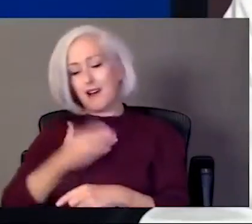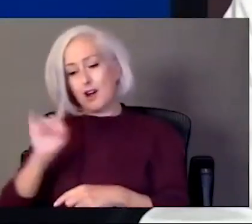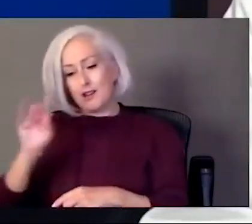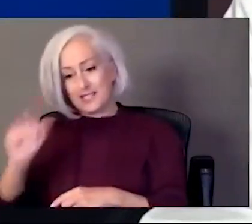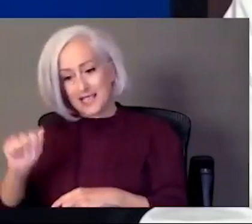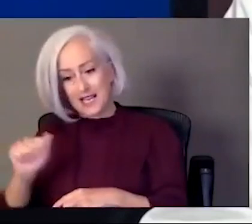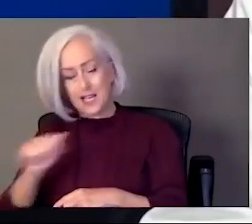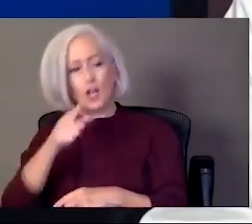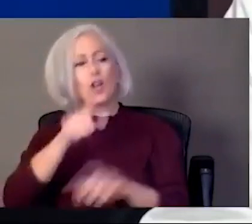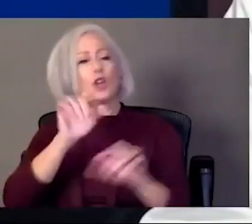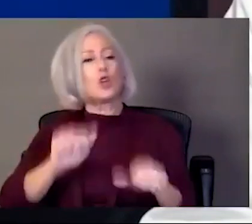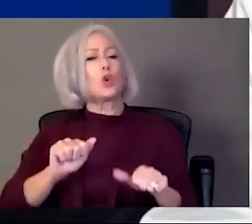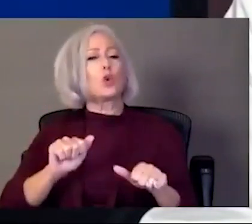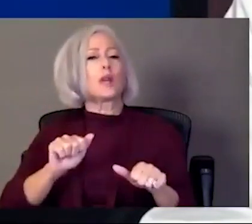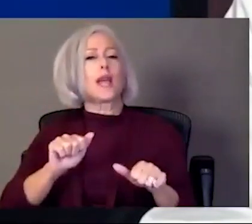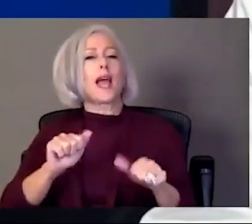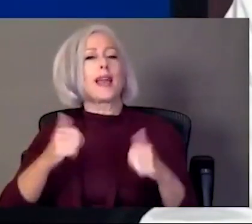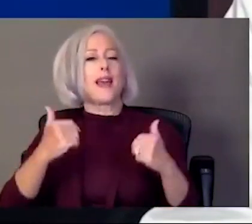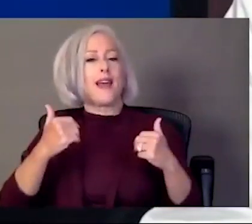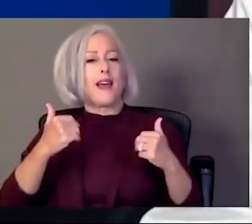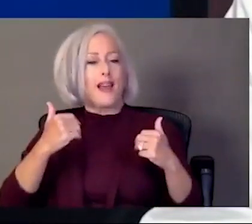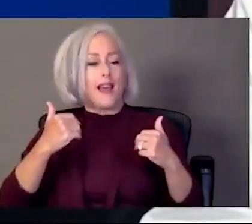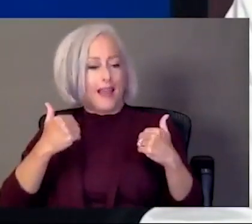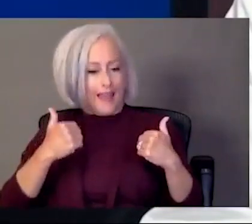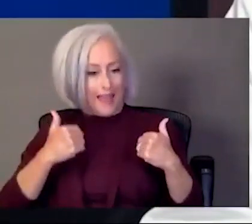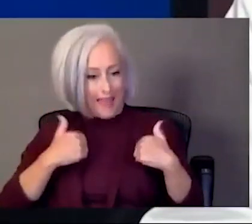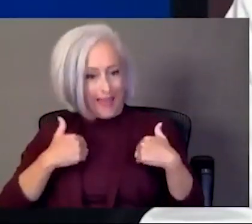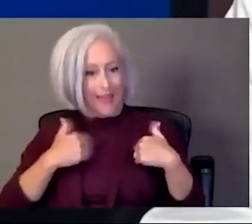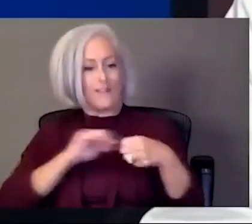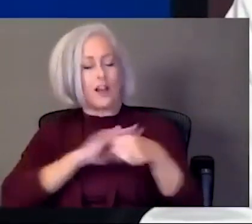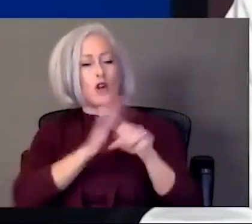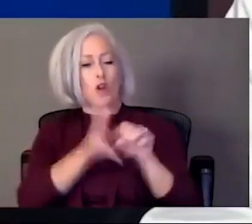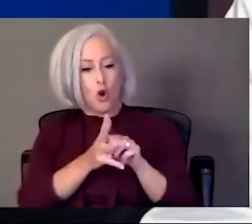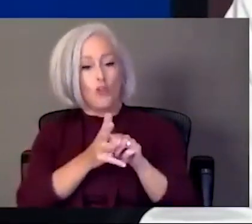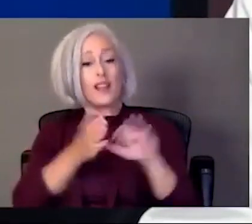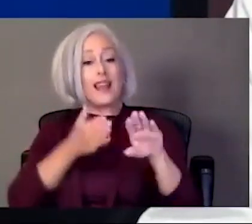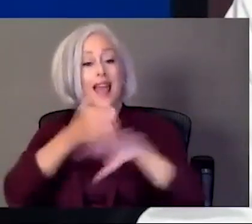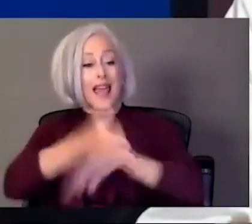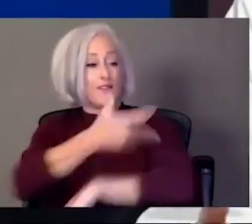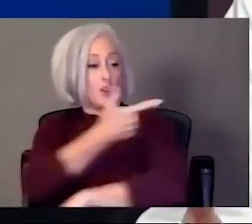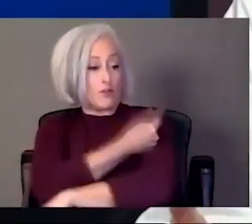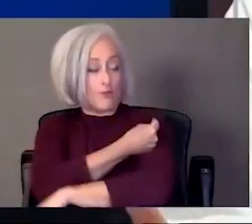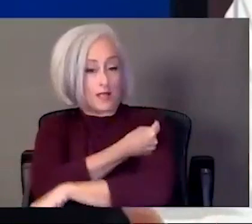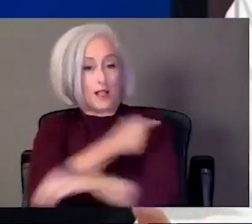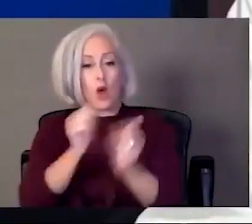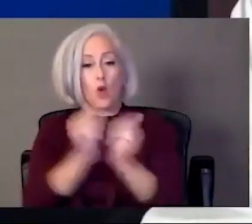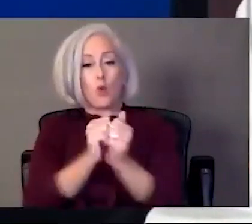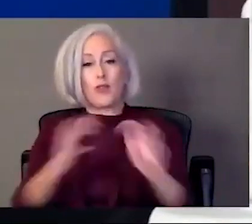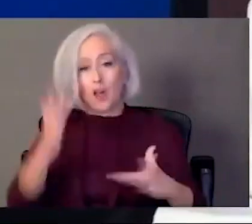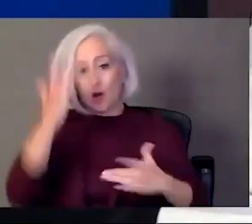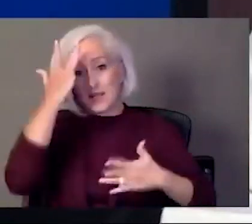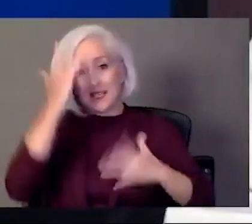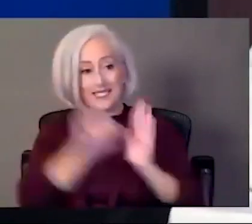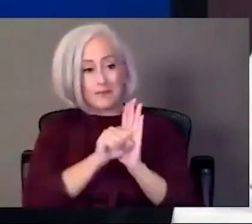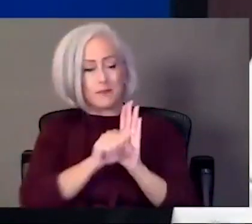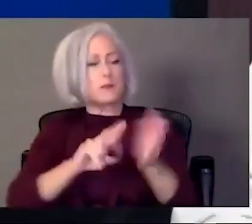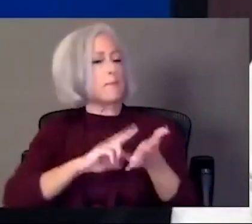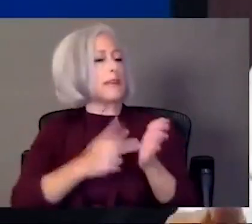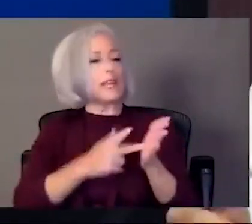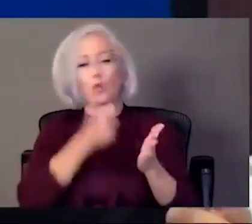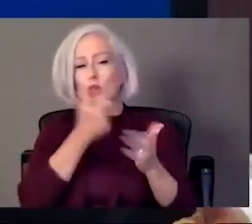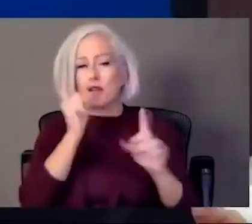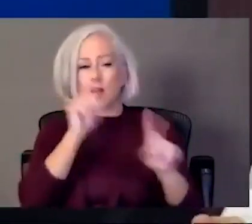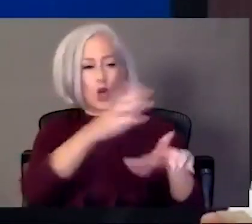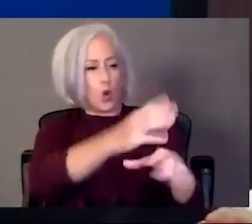be positive once you're vaccinated and be completely asymptomatic. So you're not going to be prompted to go get a test. And so